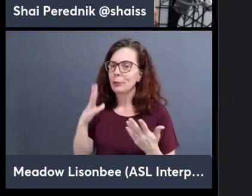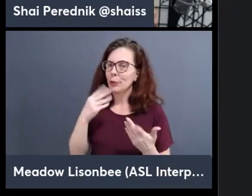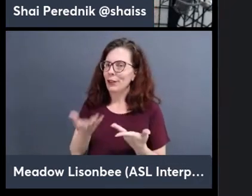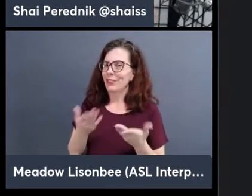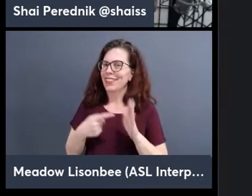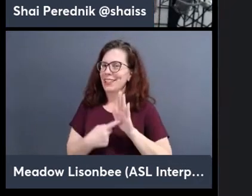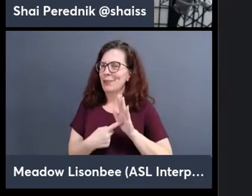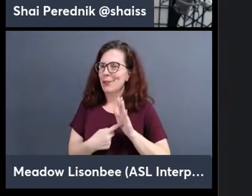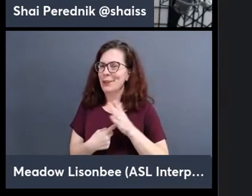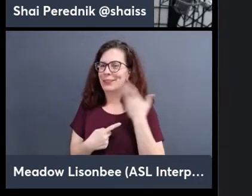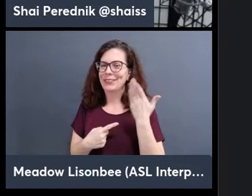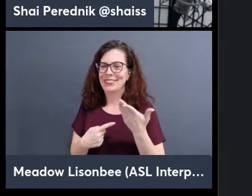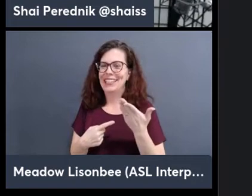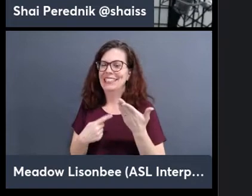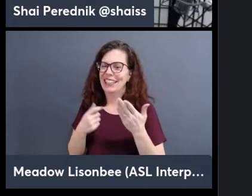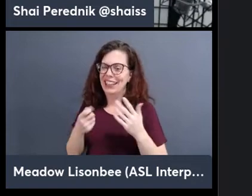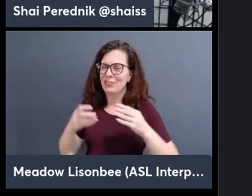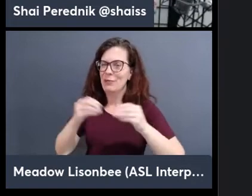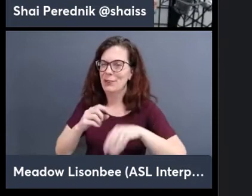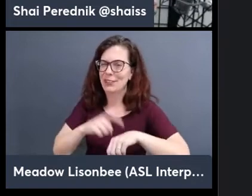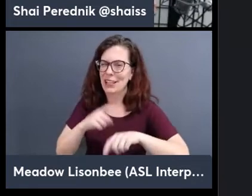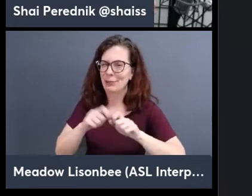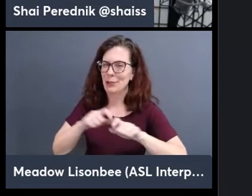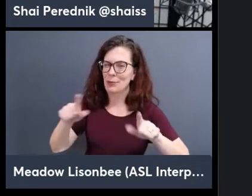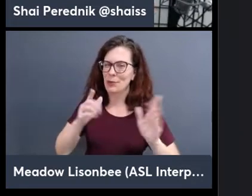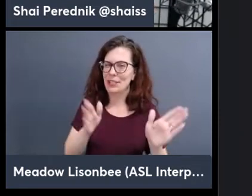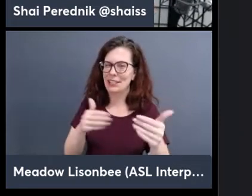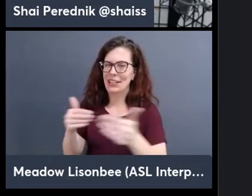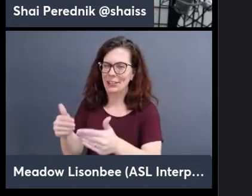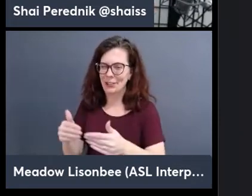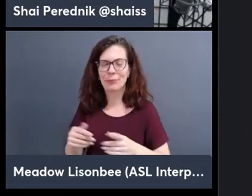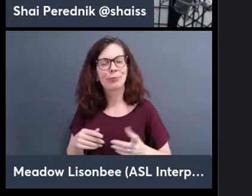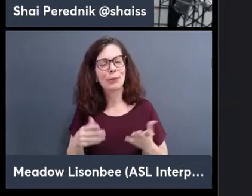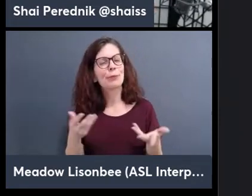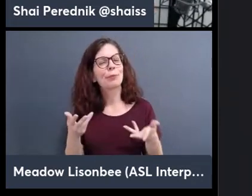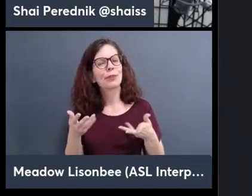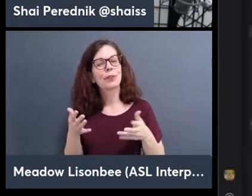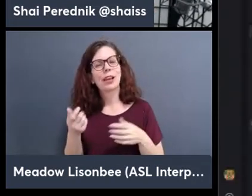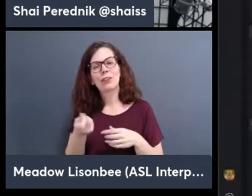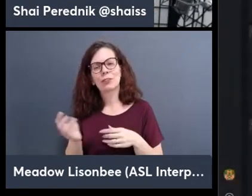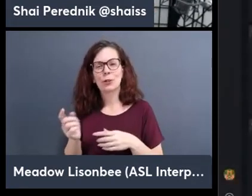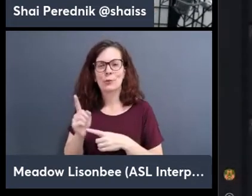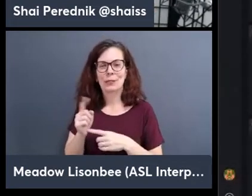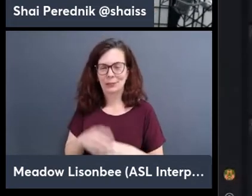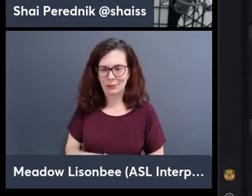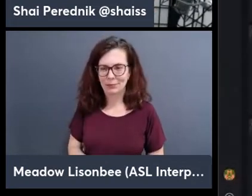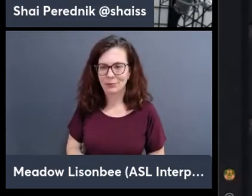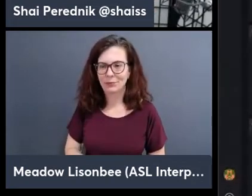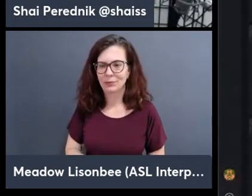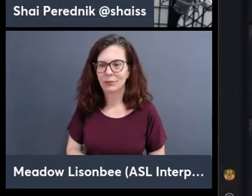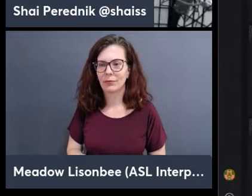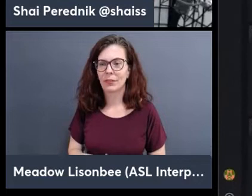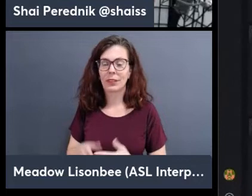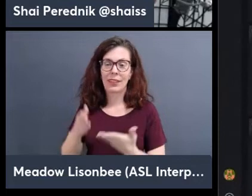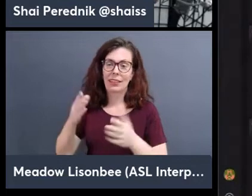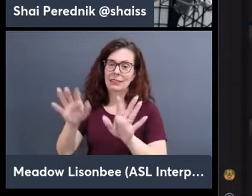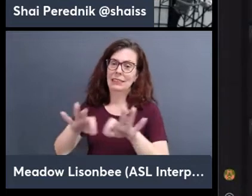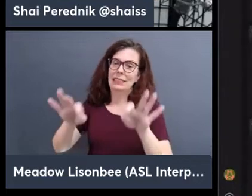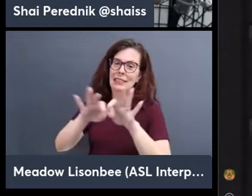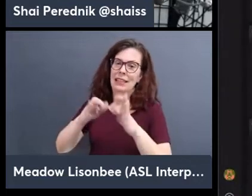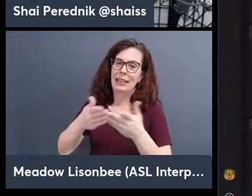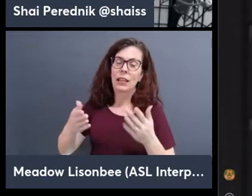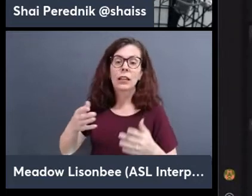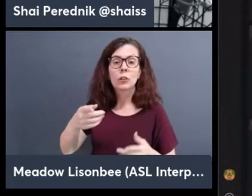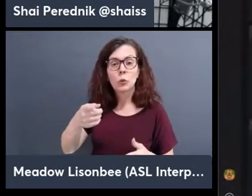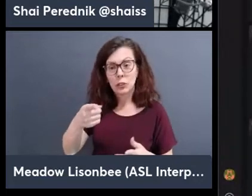is apparently taking a little more time to deploy that container. So we'll give that a few more minutes here. But this is the key thing there, right? I mean, once you get